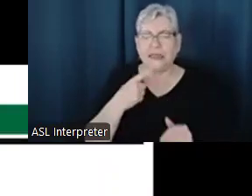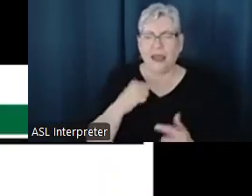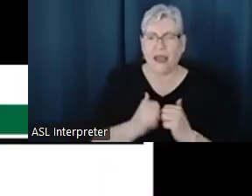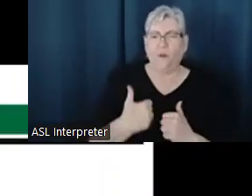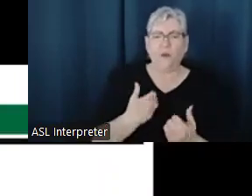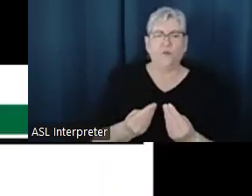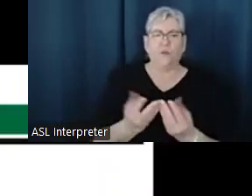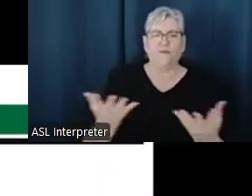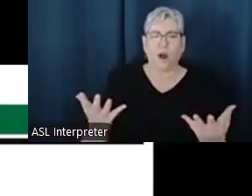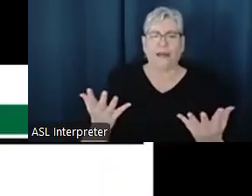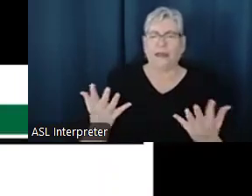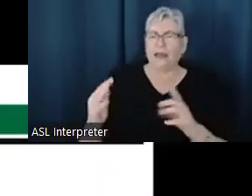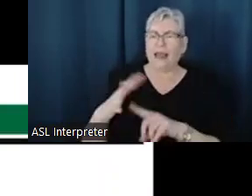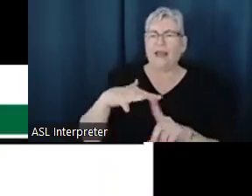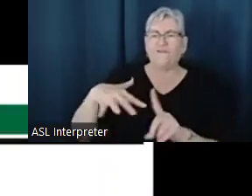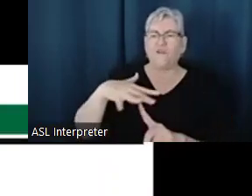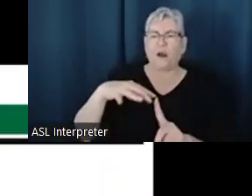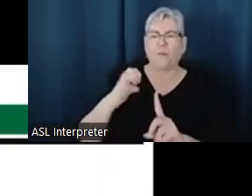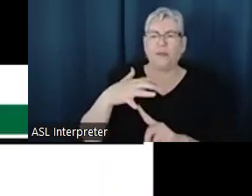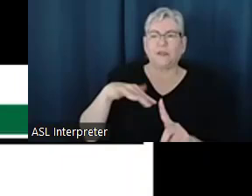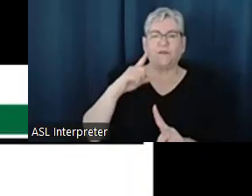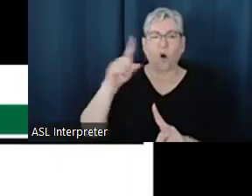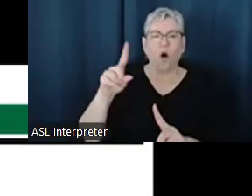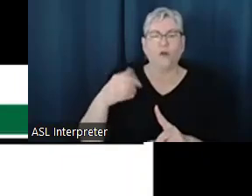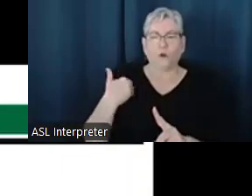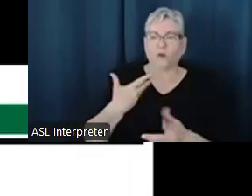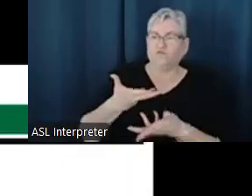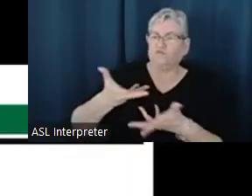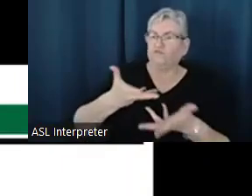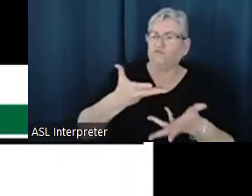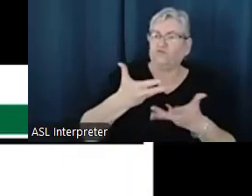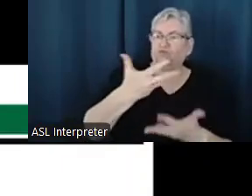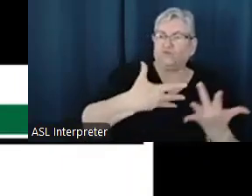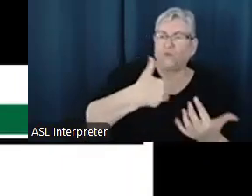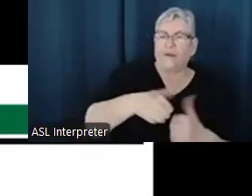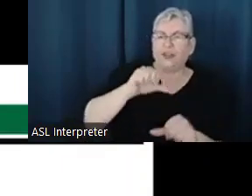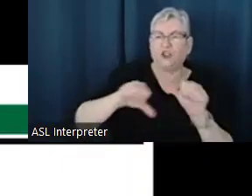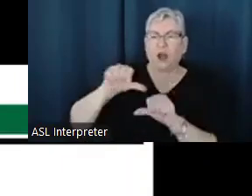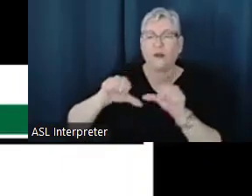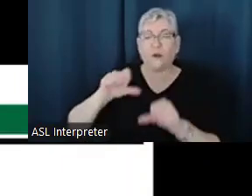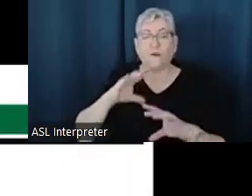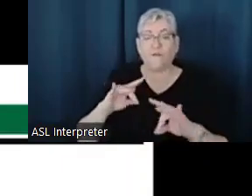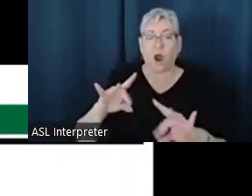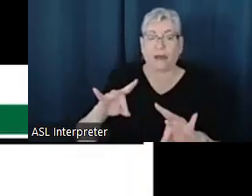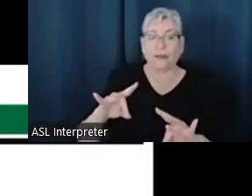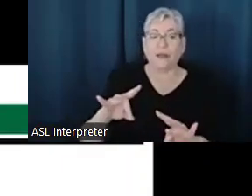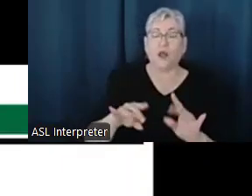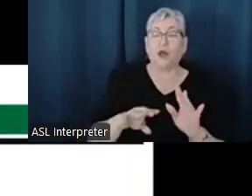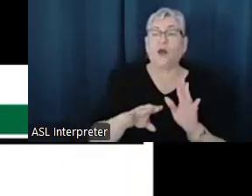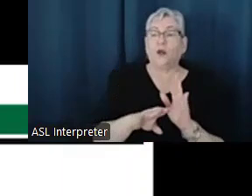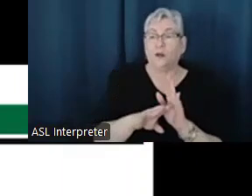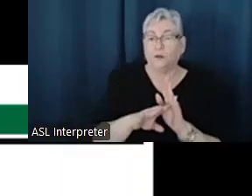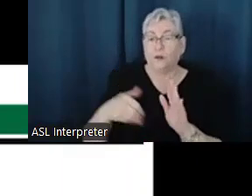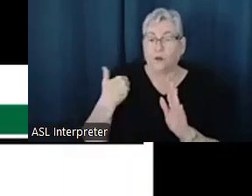environments for our youth to interact with one another? Because you'll find that as youth develop that confidence in interacting with